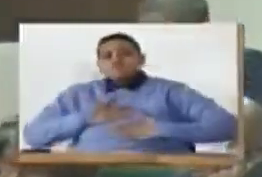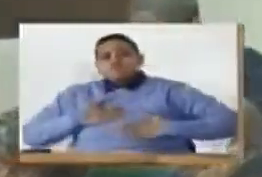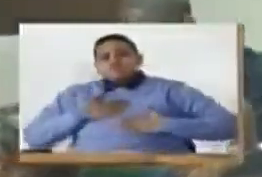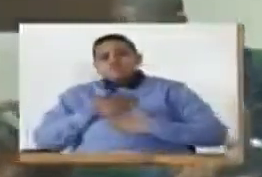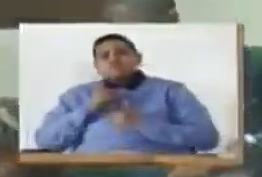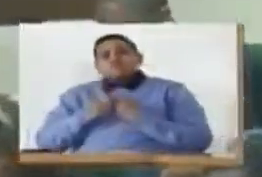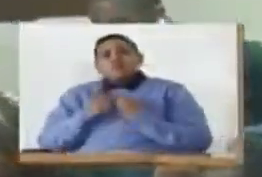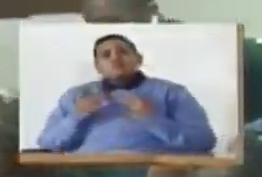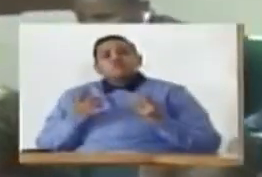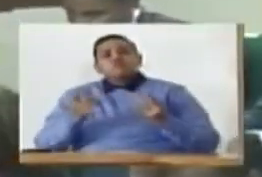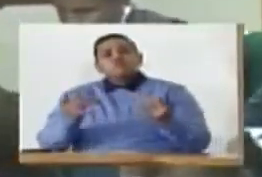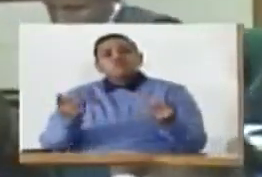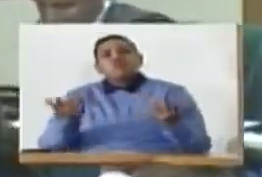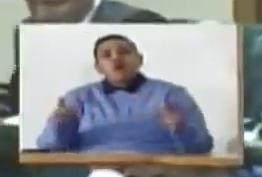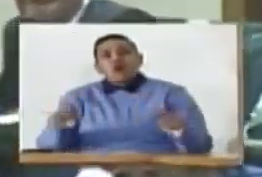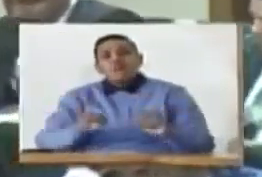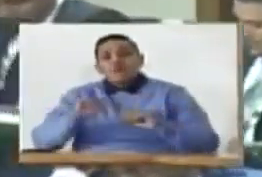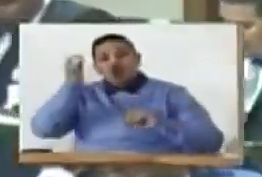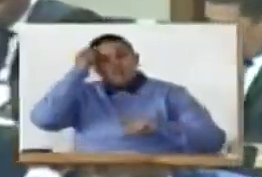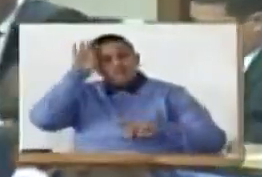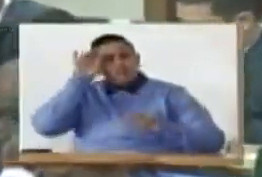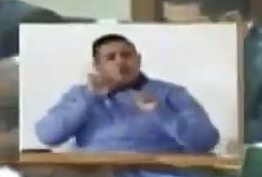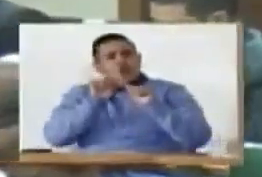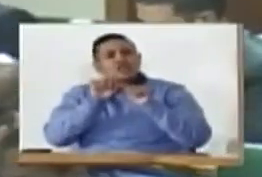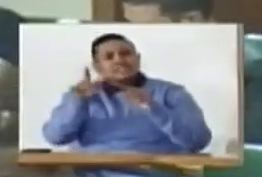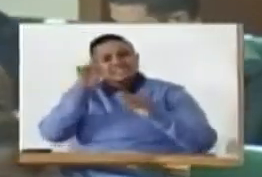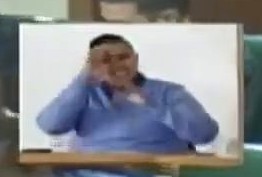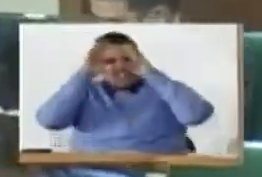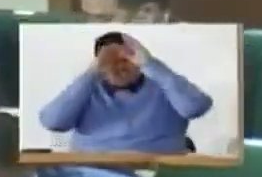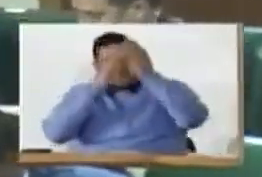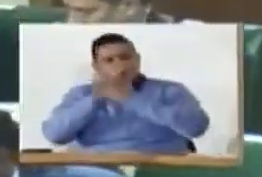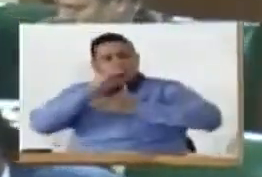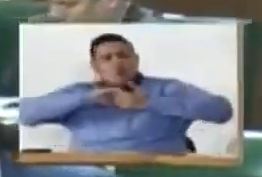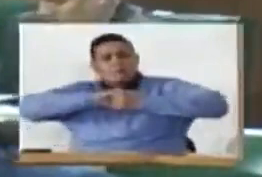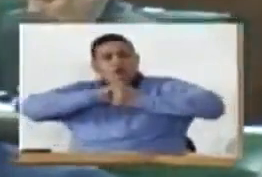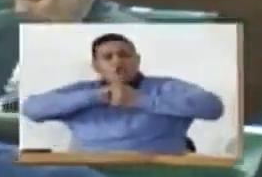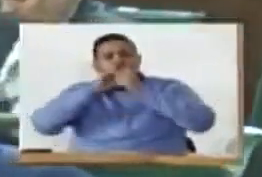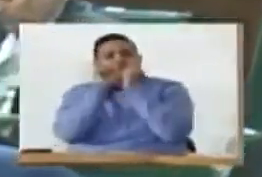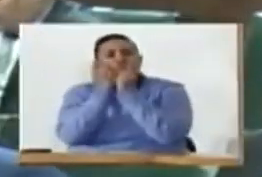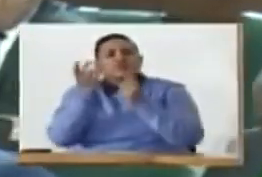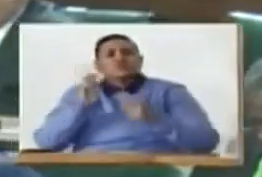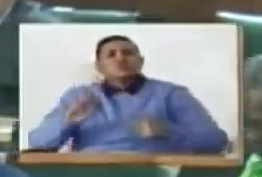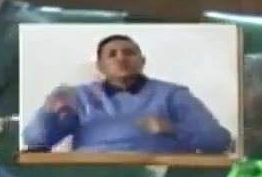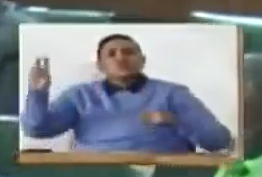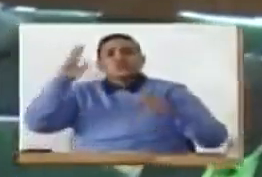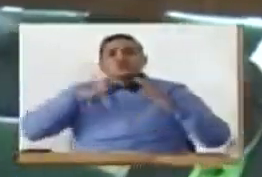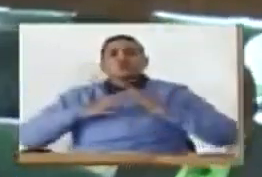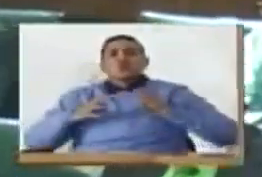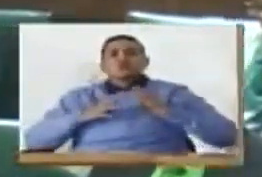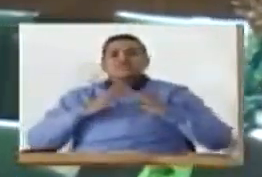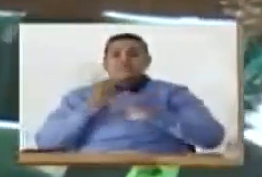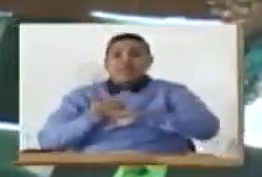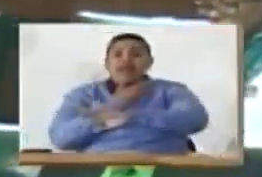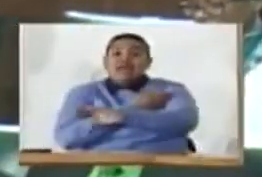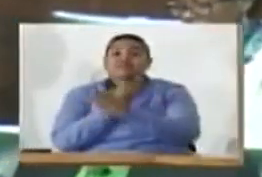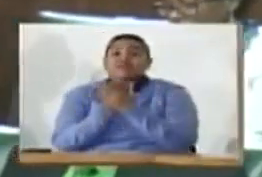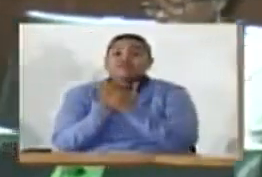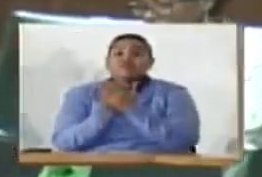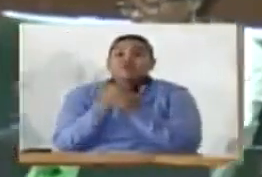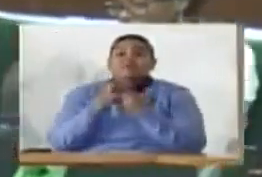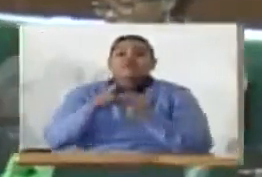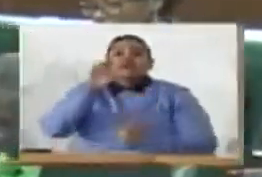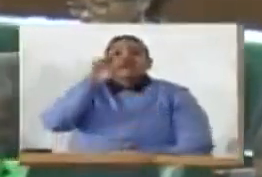The government will continue its innovation through partnership with the Tourism Enhancement Fund and the Exim